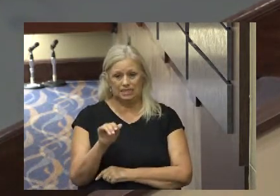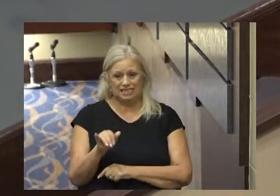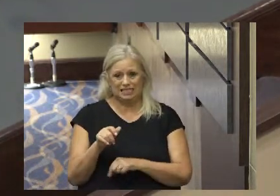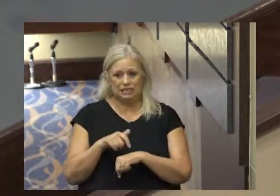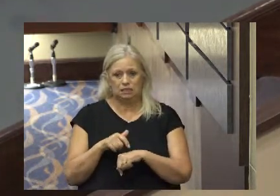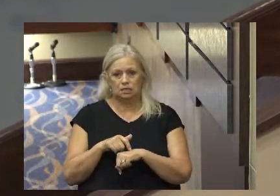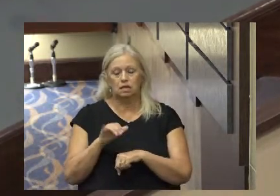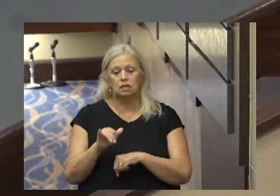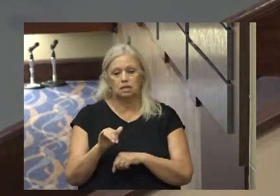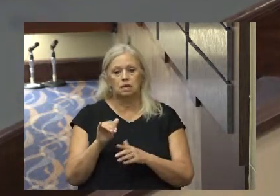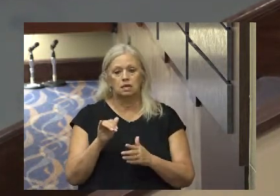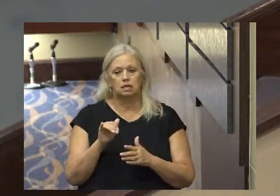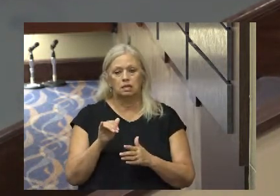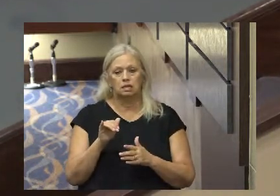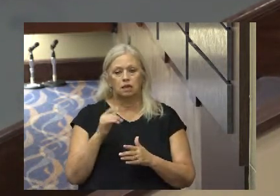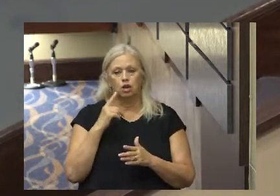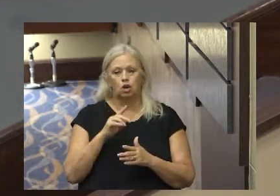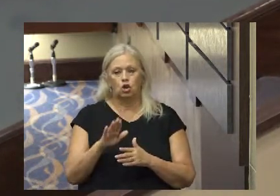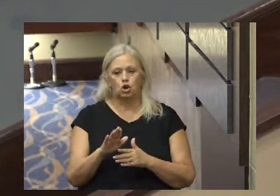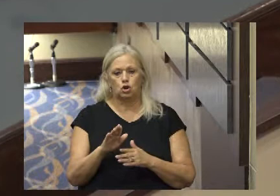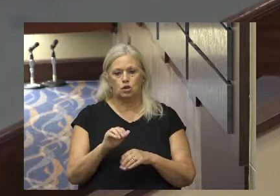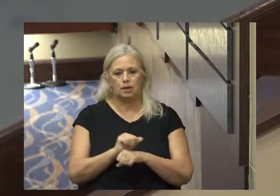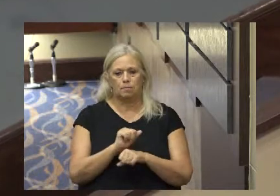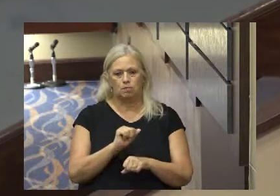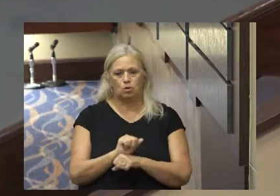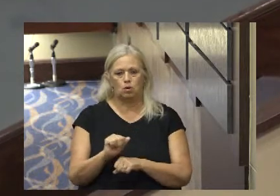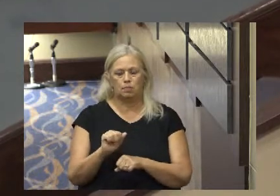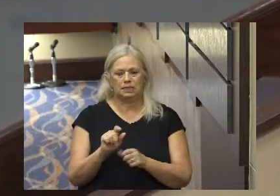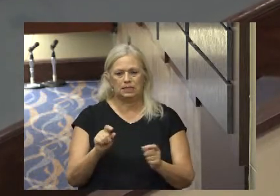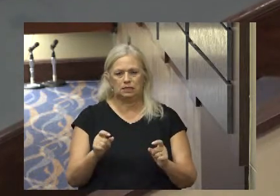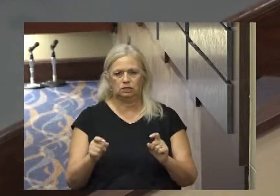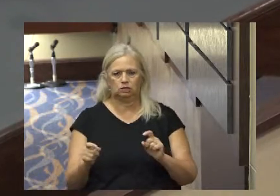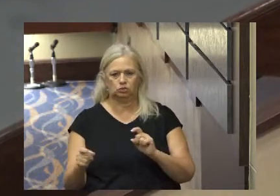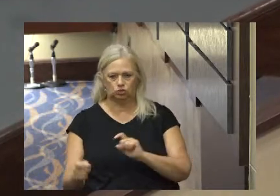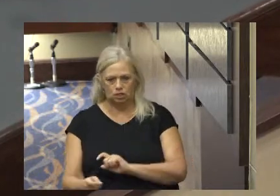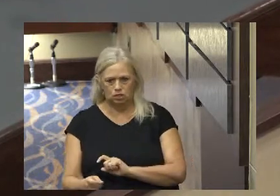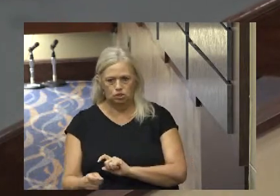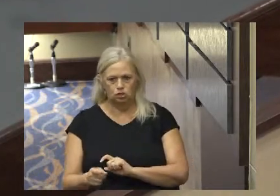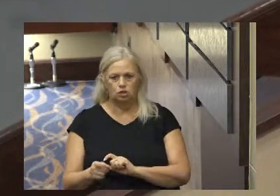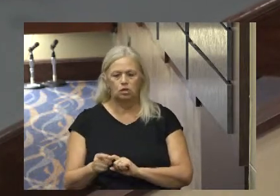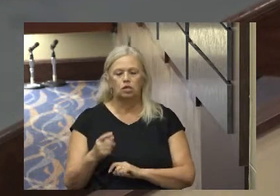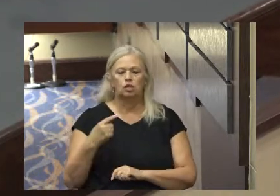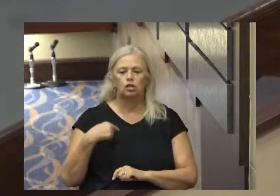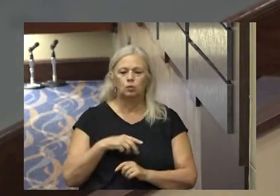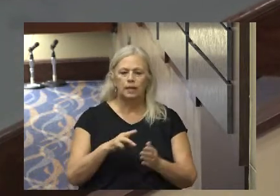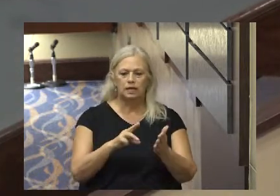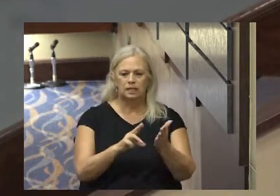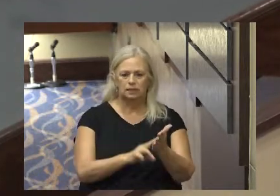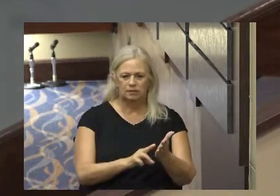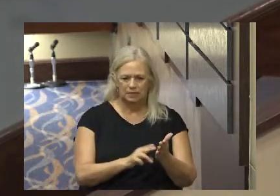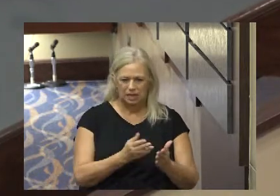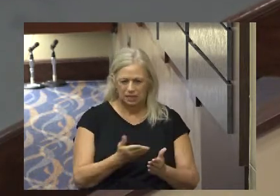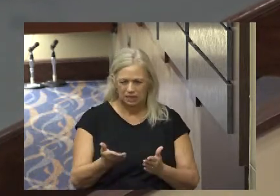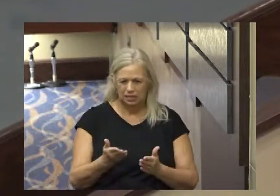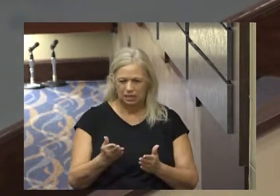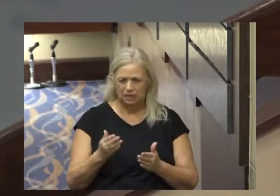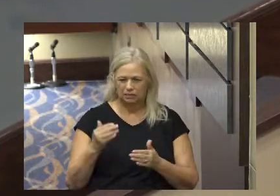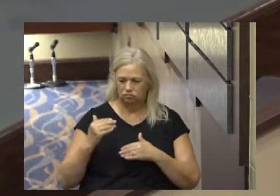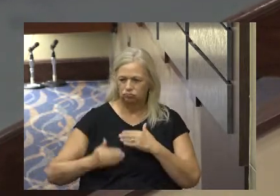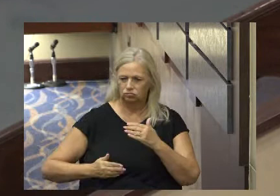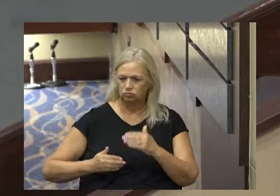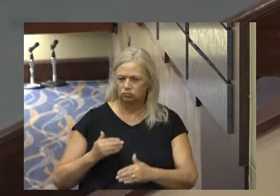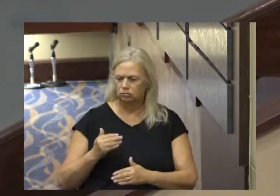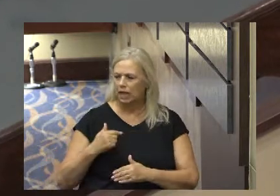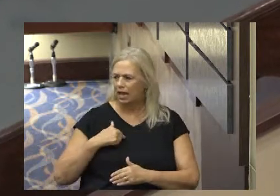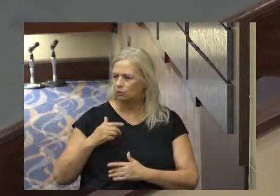assigned to, her employment has changed a number of times. And so we've had consent and assignment agreements along the way. And That's what I was concerned about,